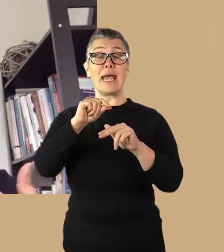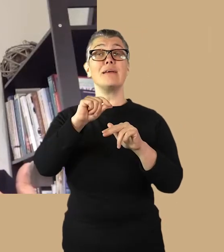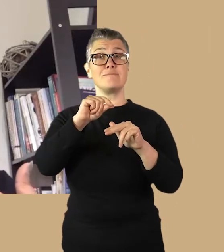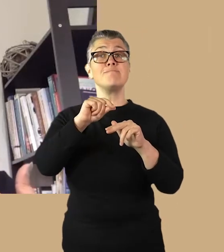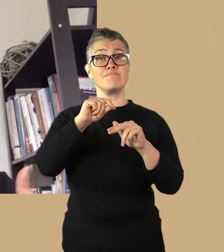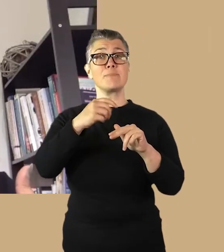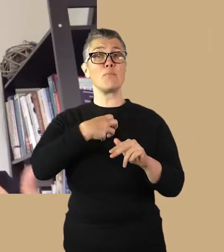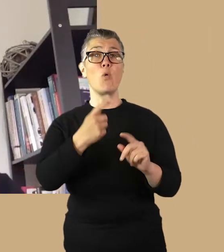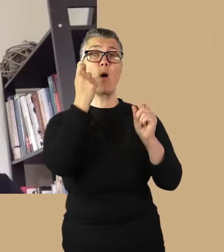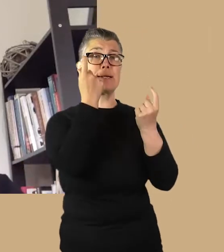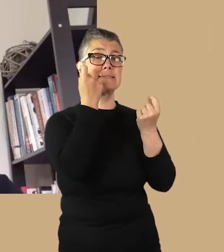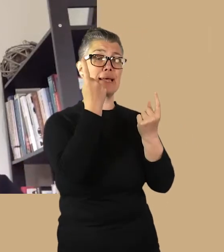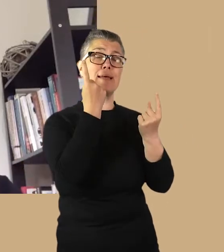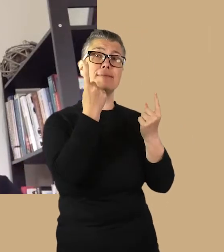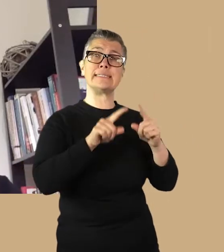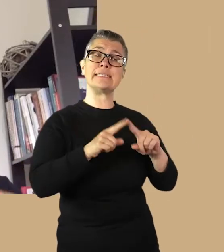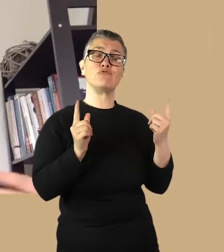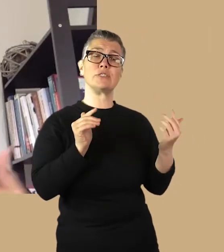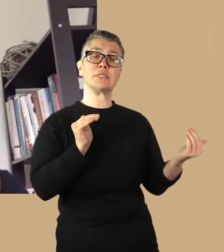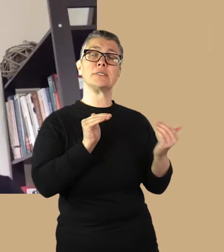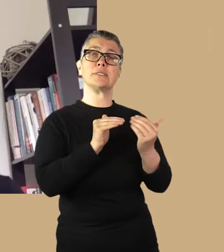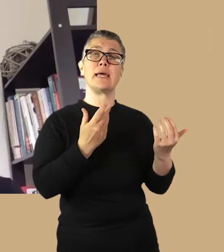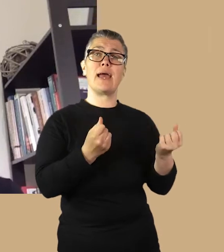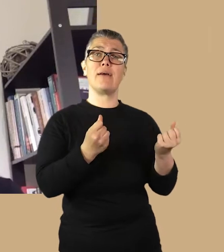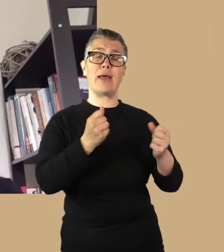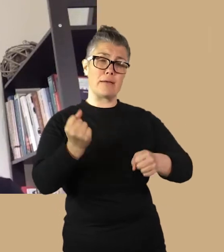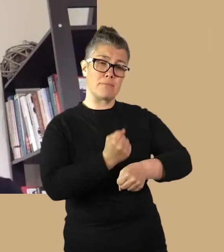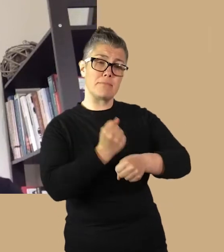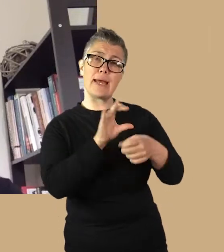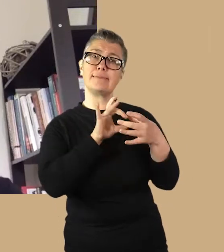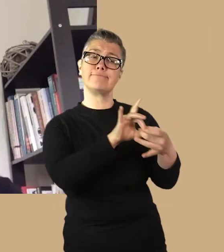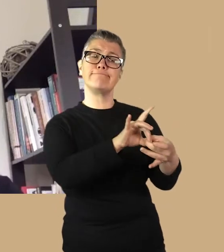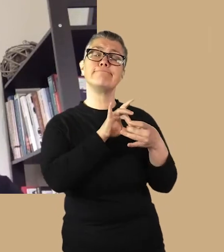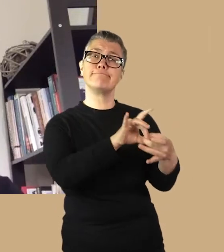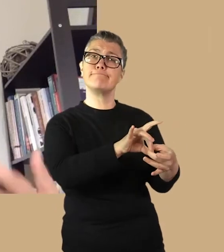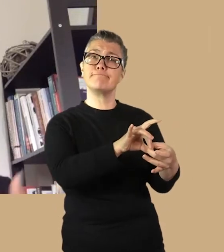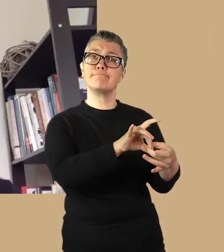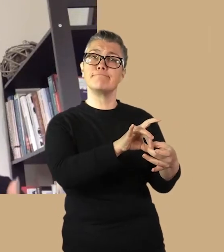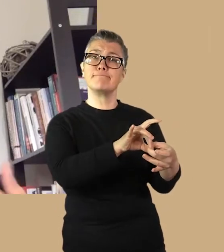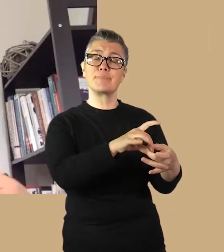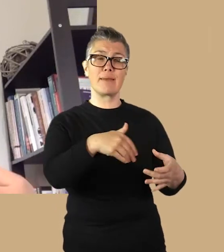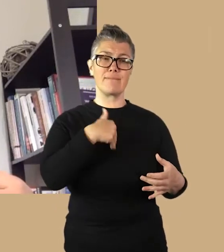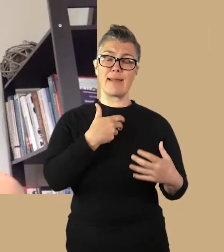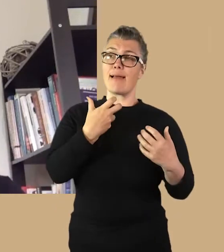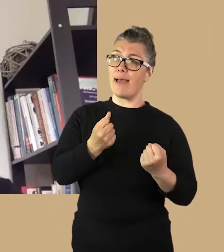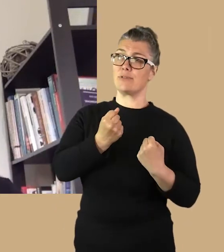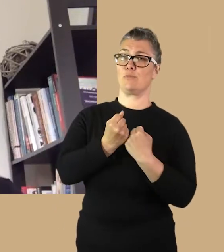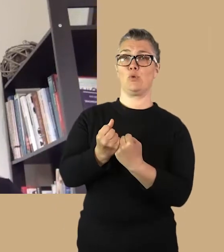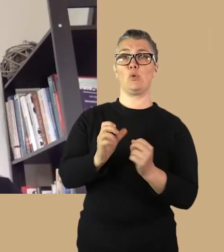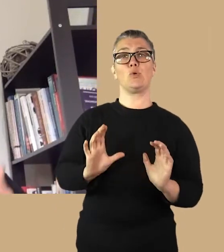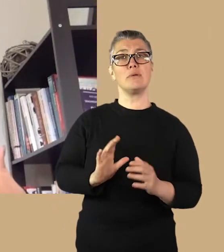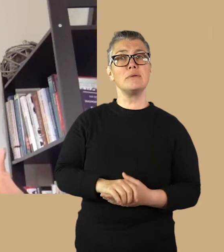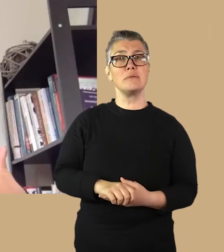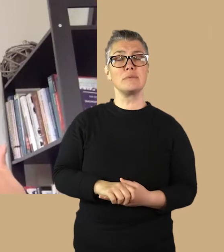more understanding and creating that connection with them, so that they feel that they're